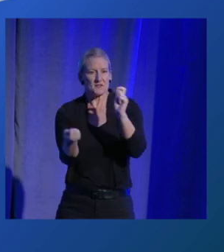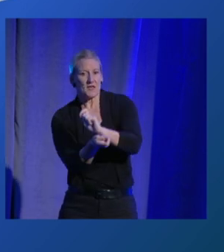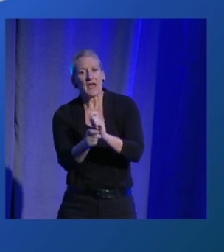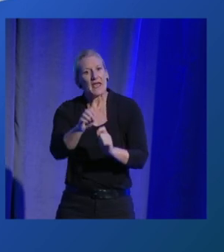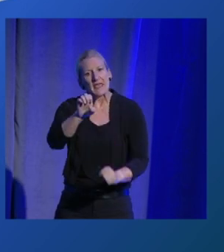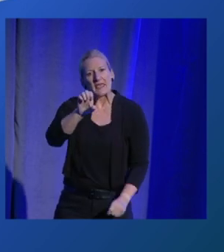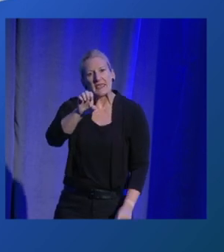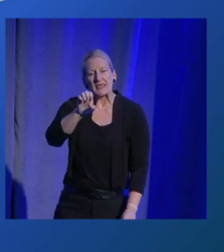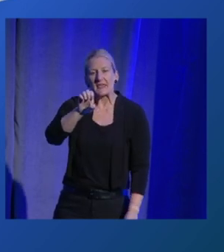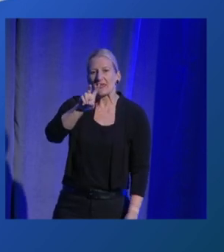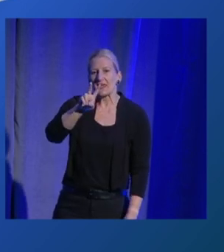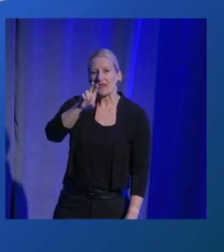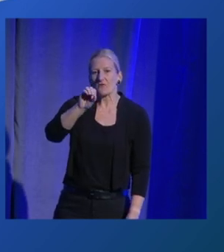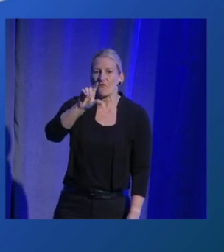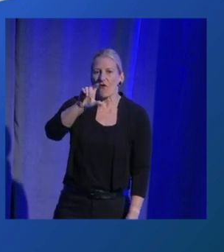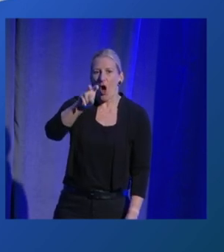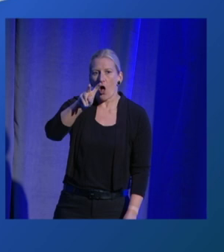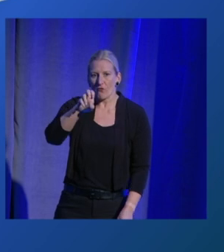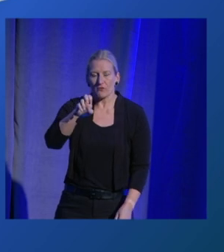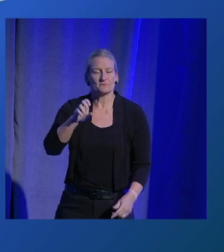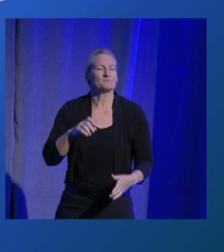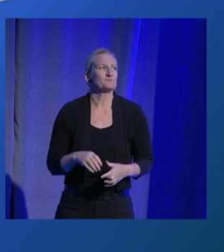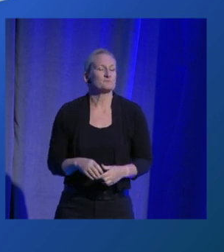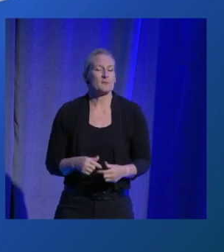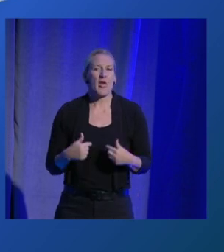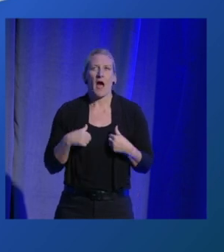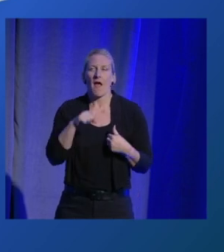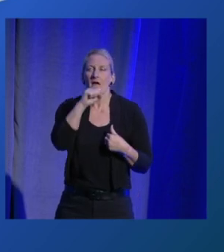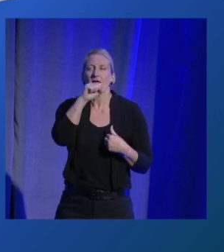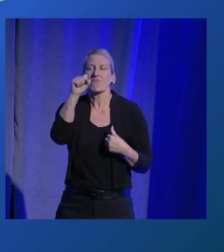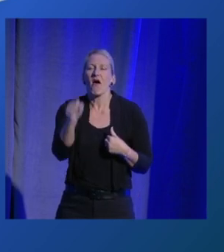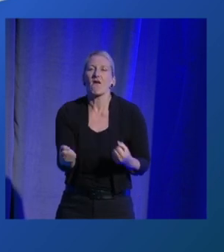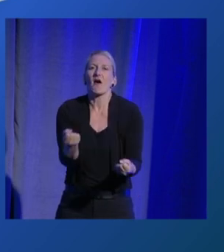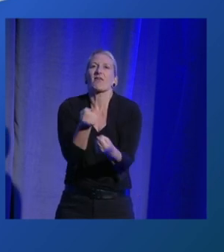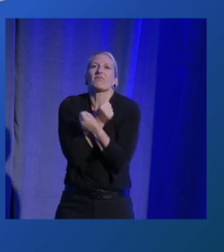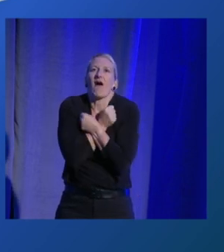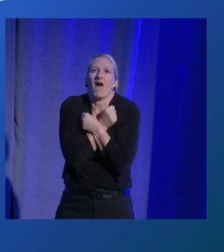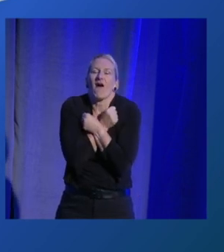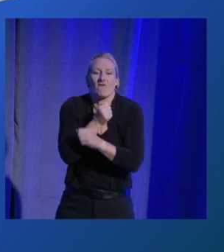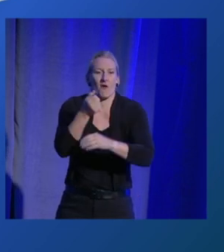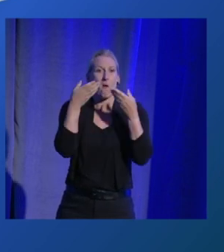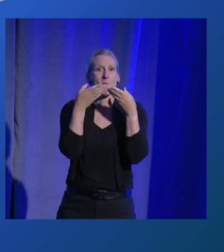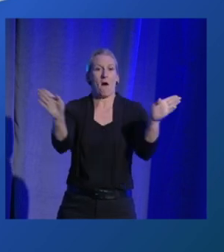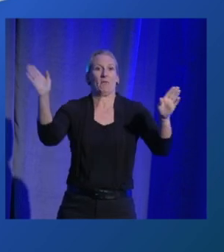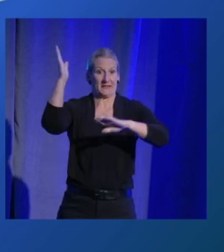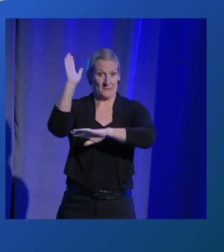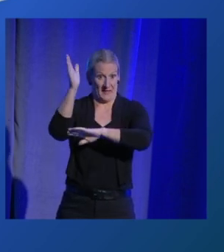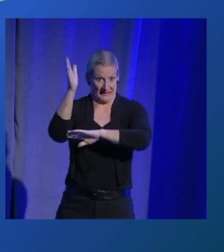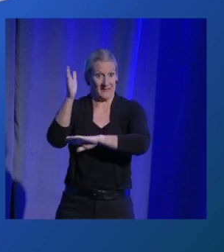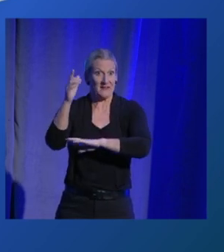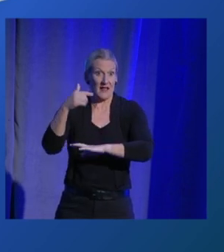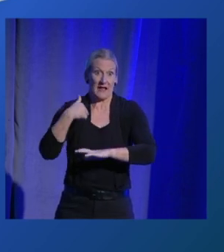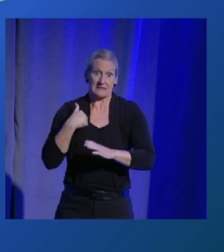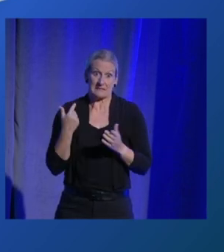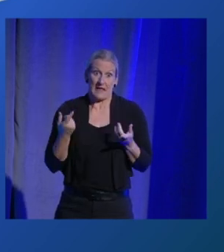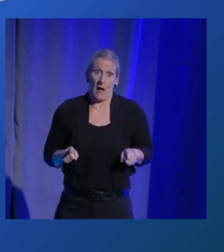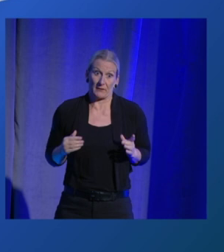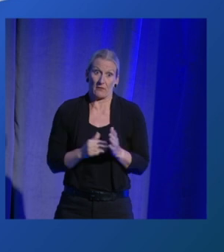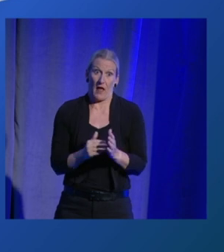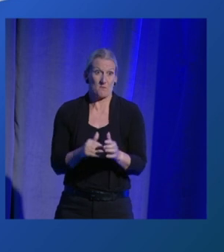love public speaking all right I've done an awful lot of it but I have really struggled with this